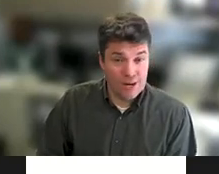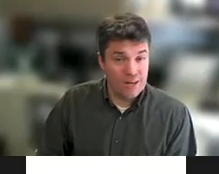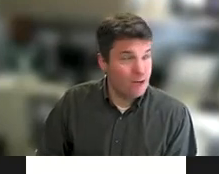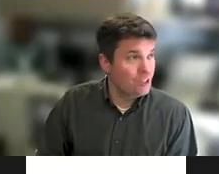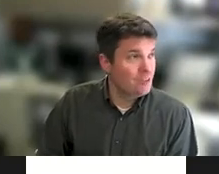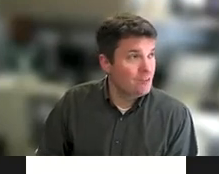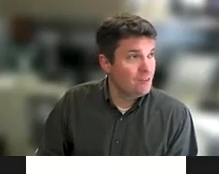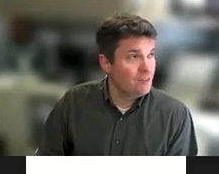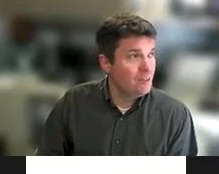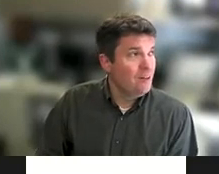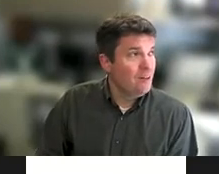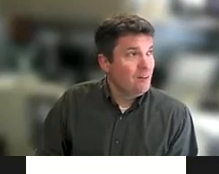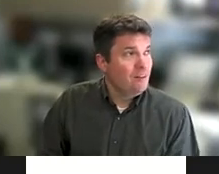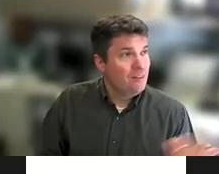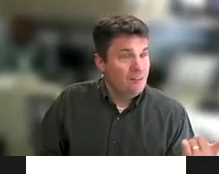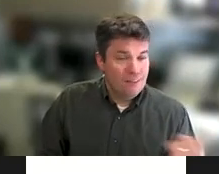the correct letters,